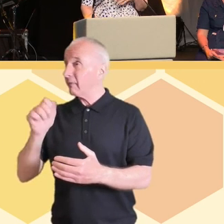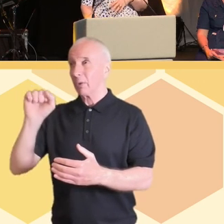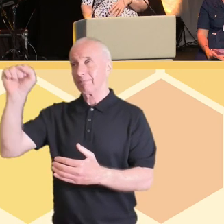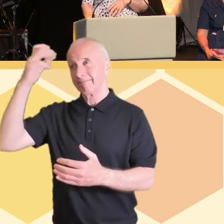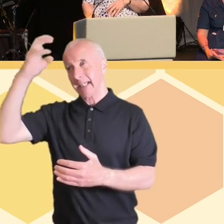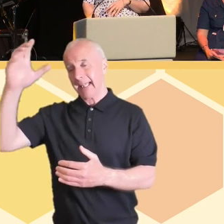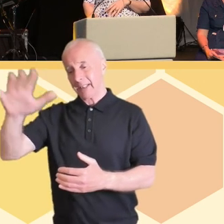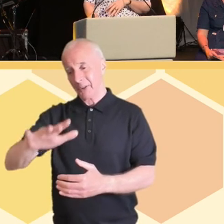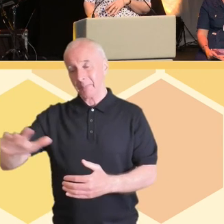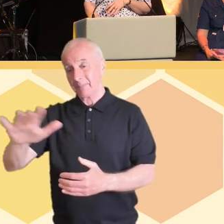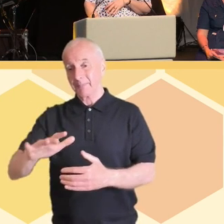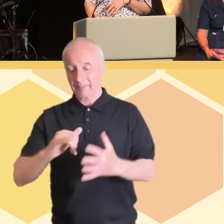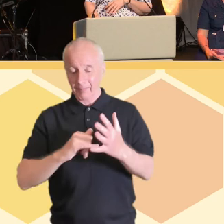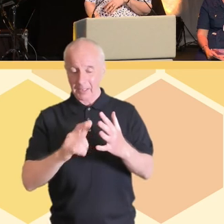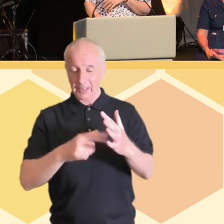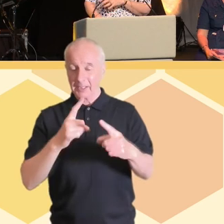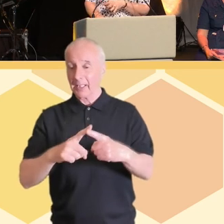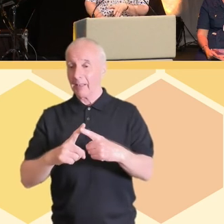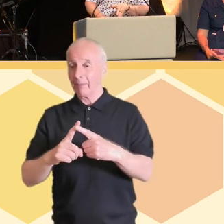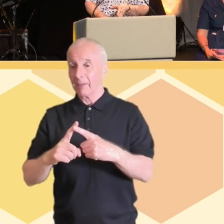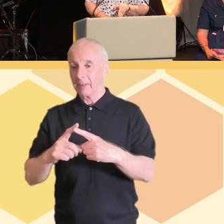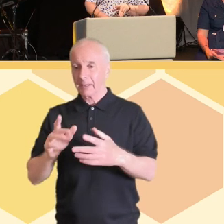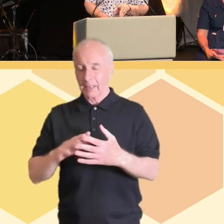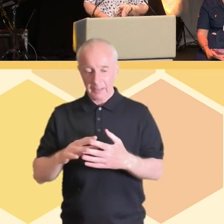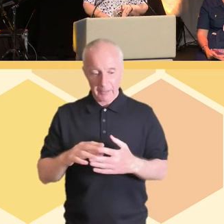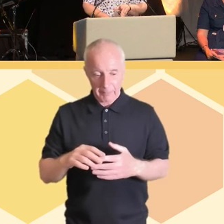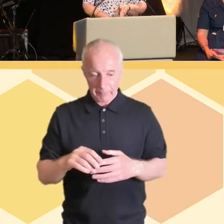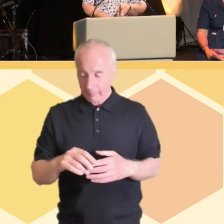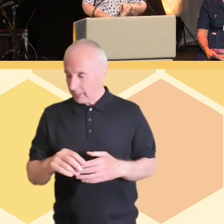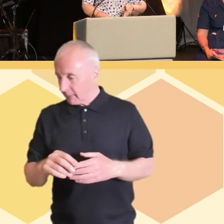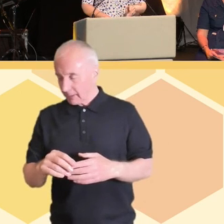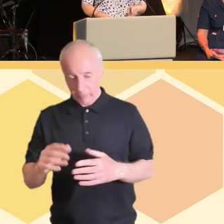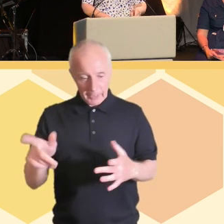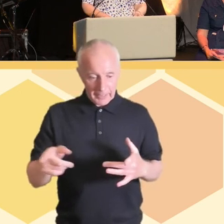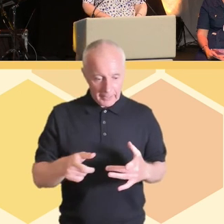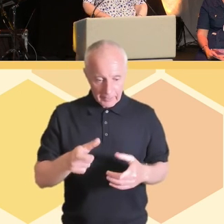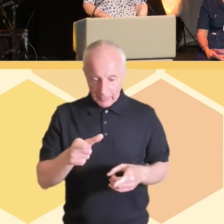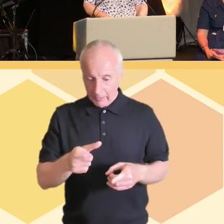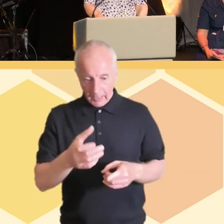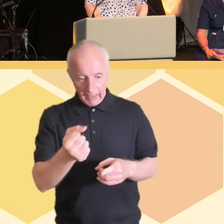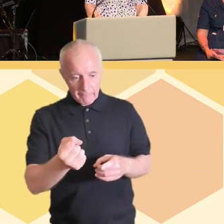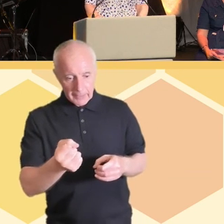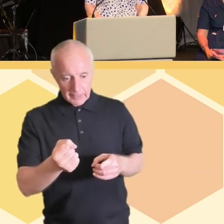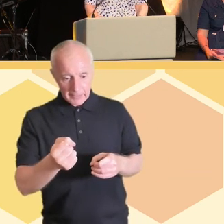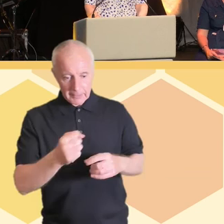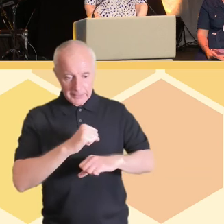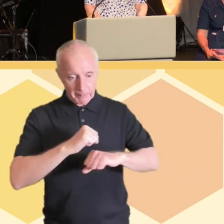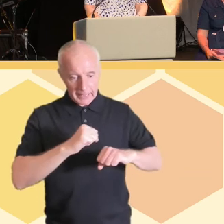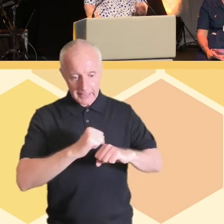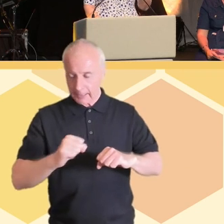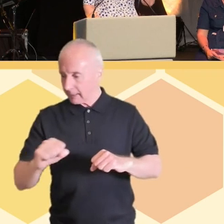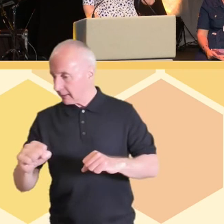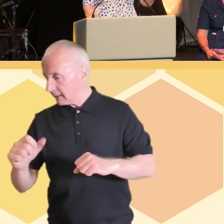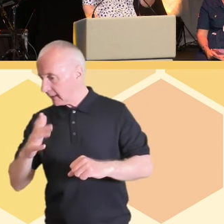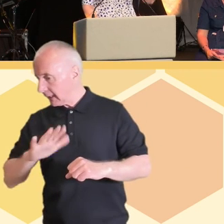doing, working really hard now, is on about matching those with rooms with those in need. So we just want to keep thanking you for